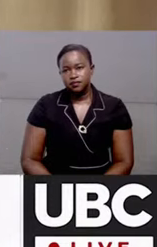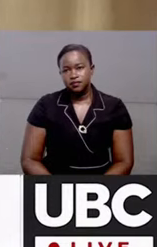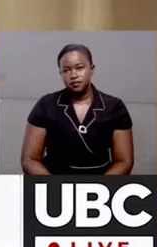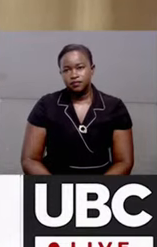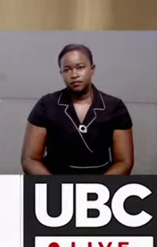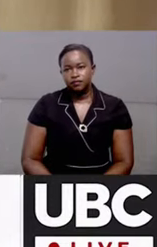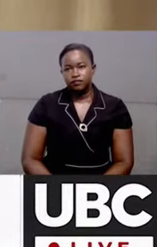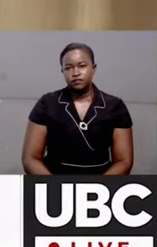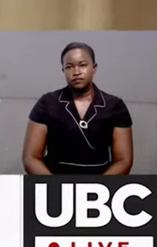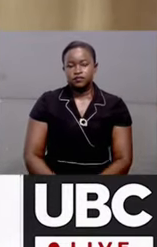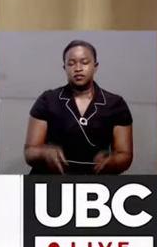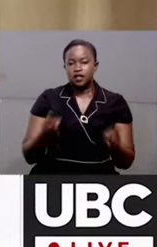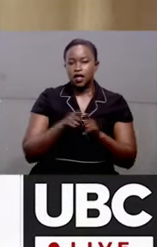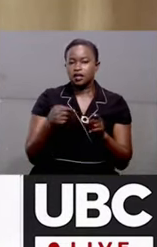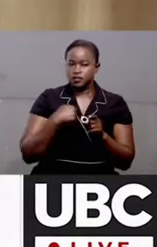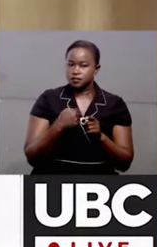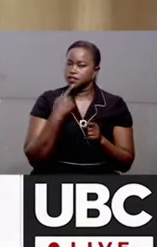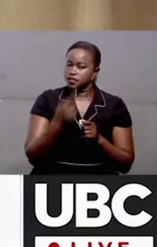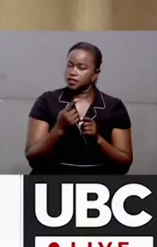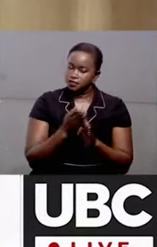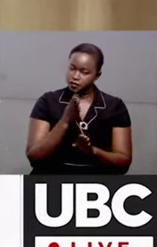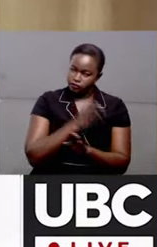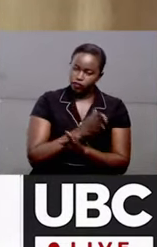as I said before,